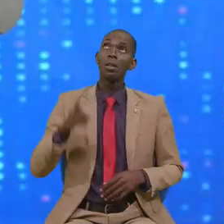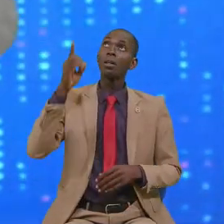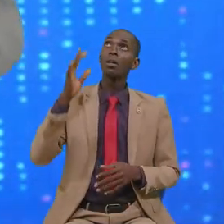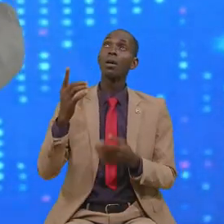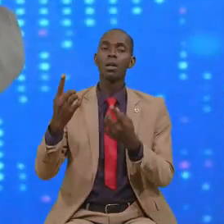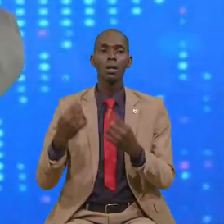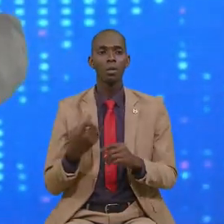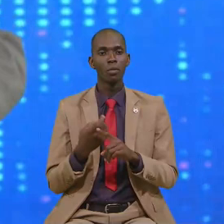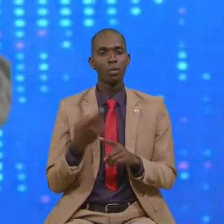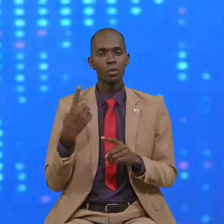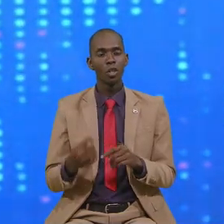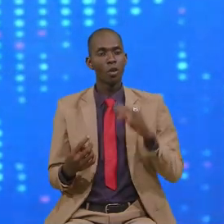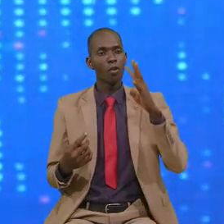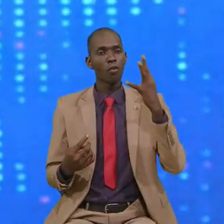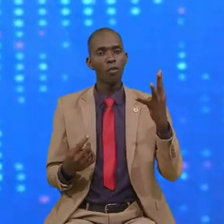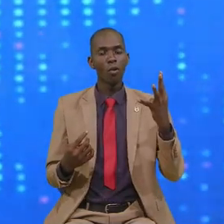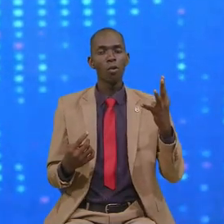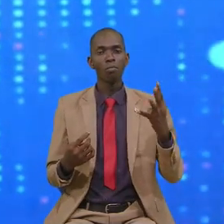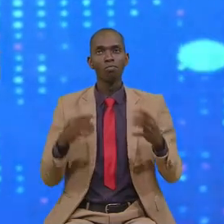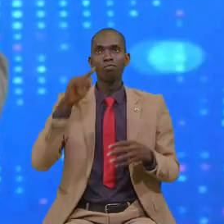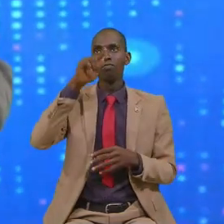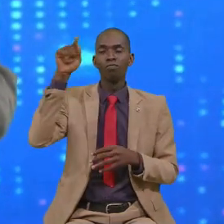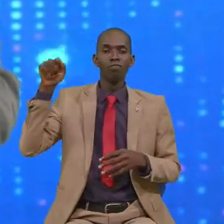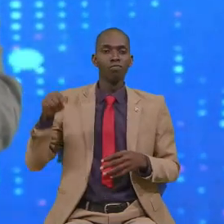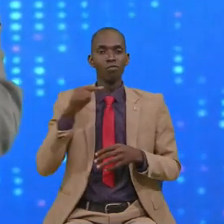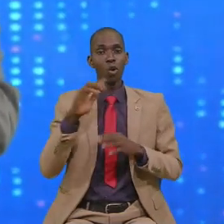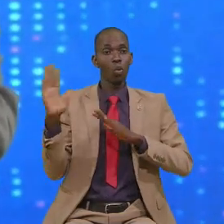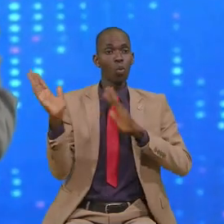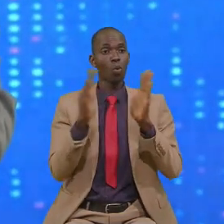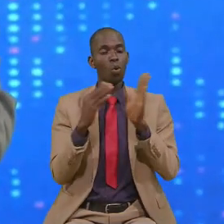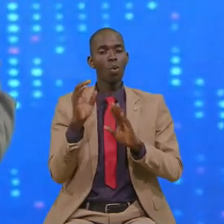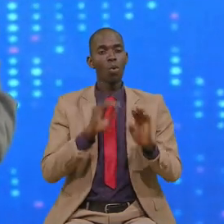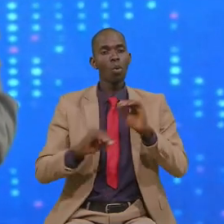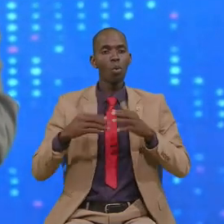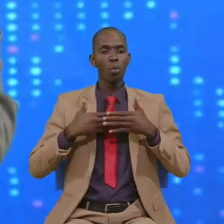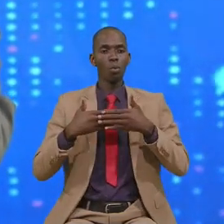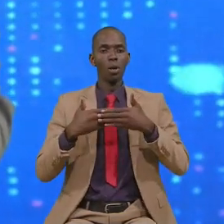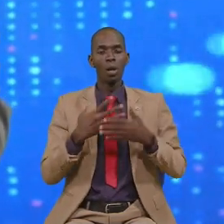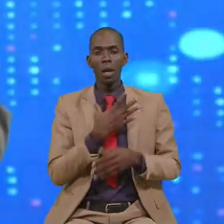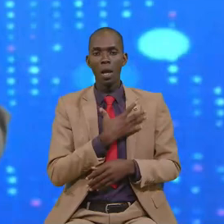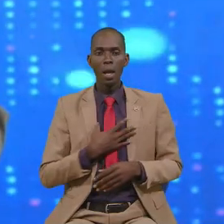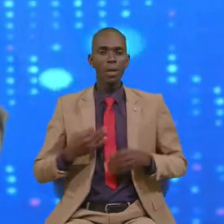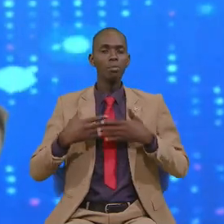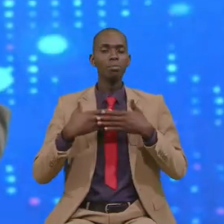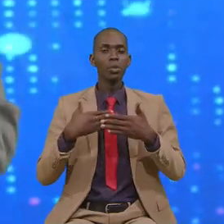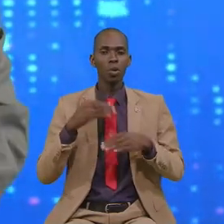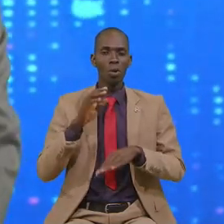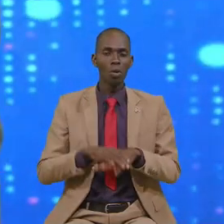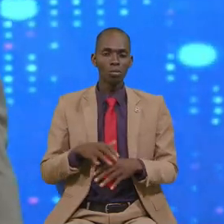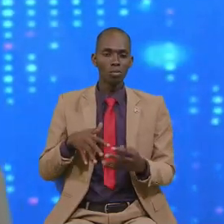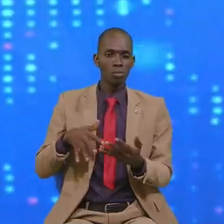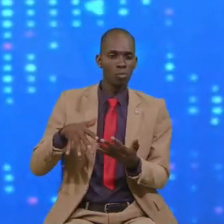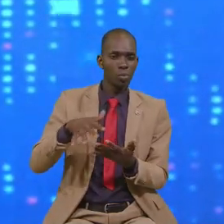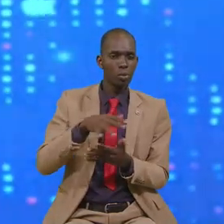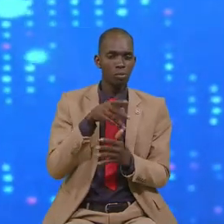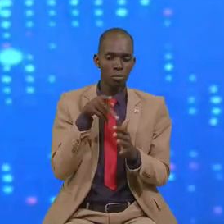four winds, O breath, and breathe upon this slain,